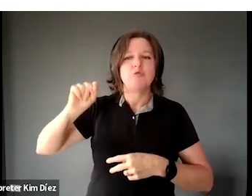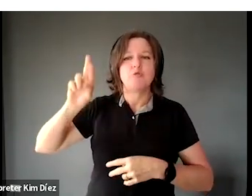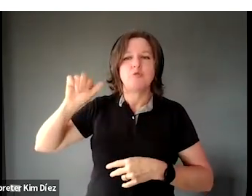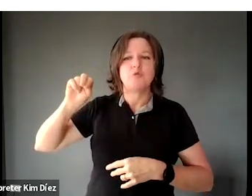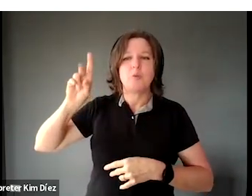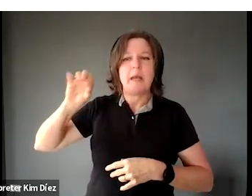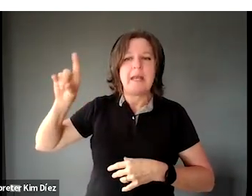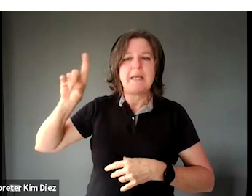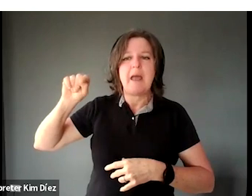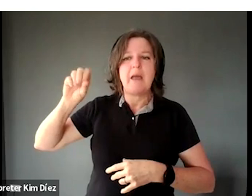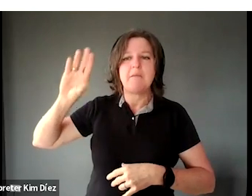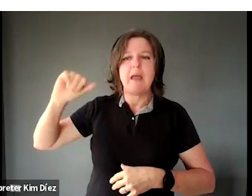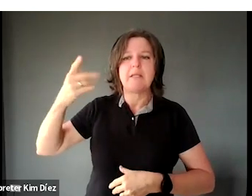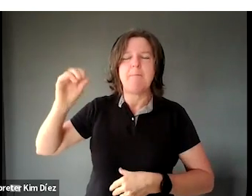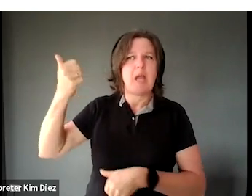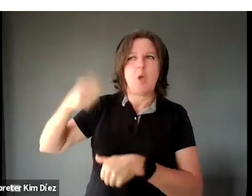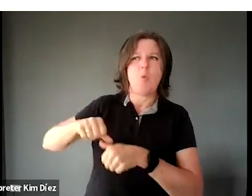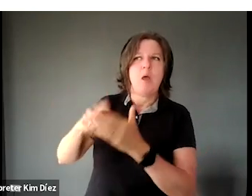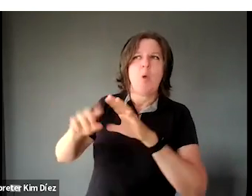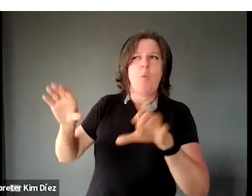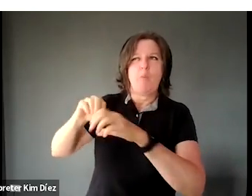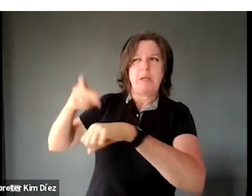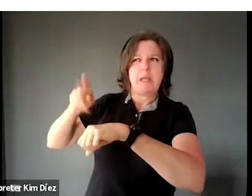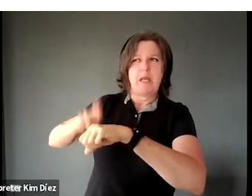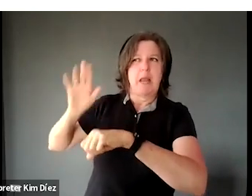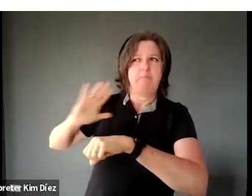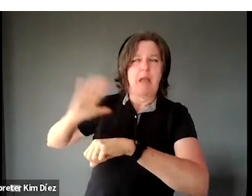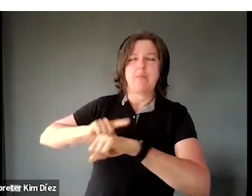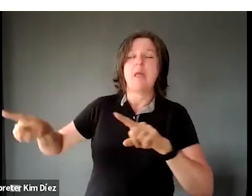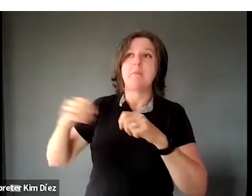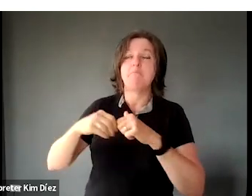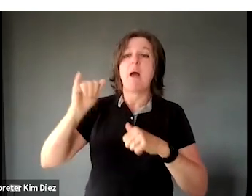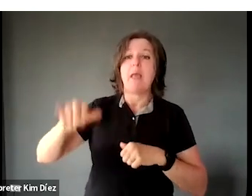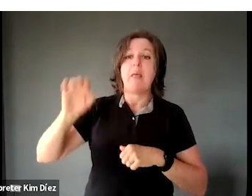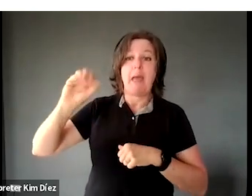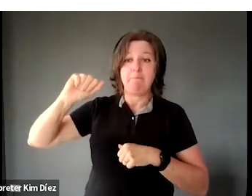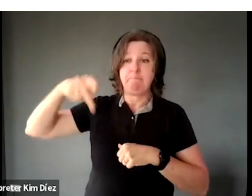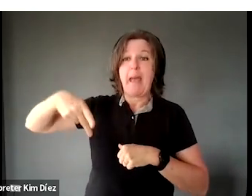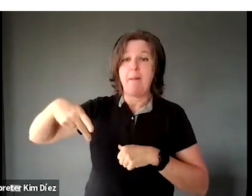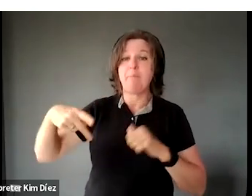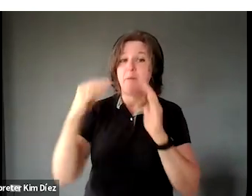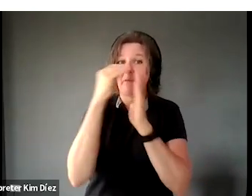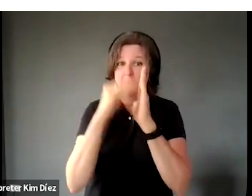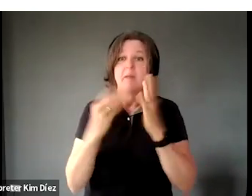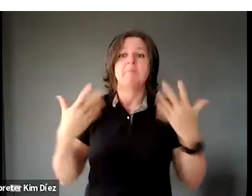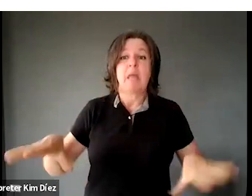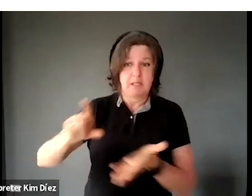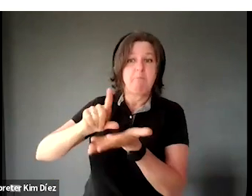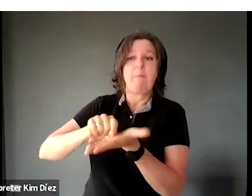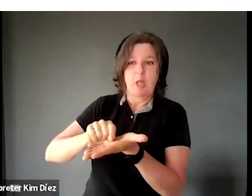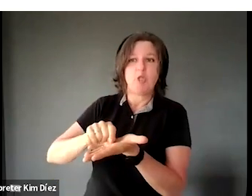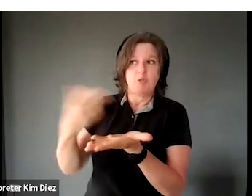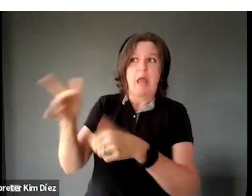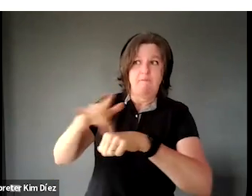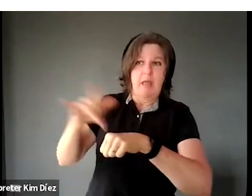Trinidad and Tobago, Jamaica. I am not sure whether there's something for Puerto Rico, but in the